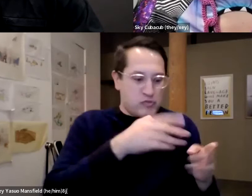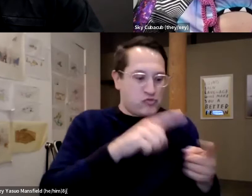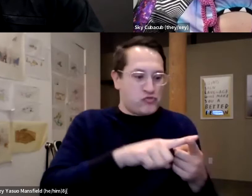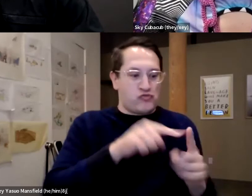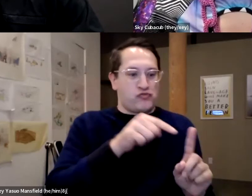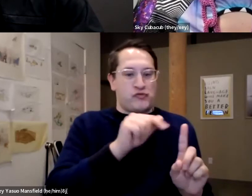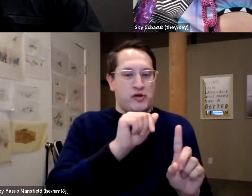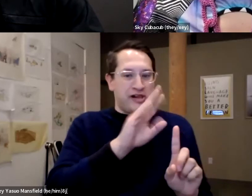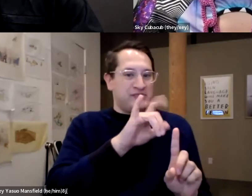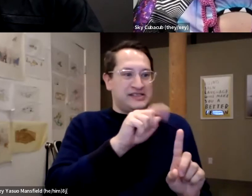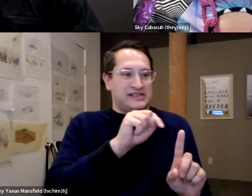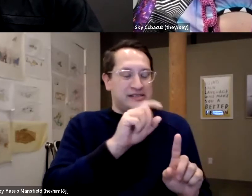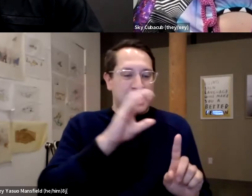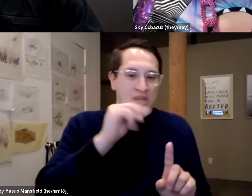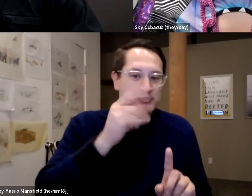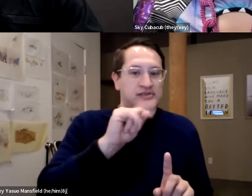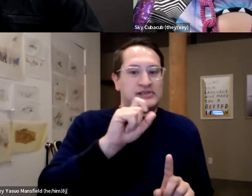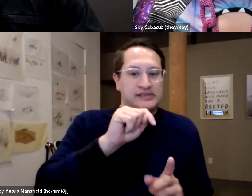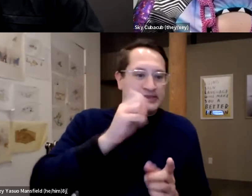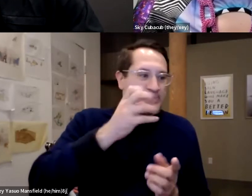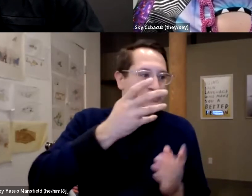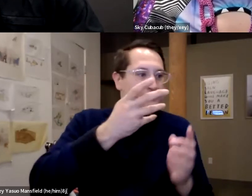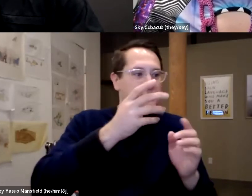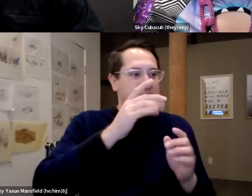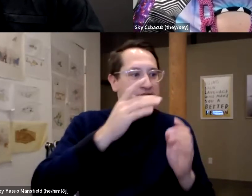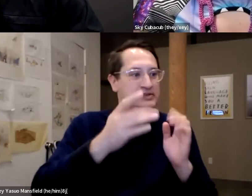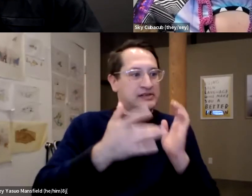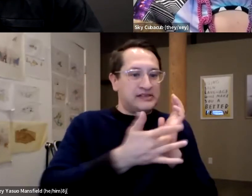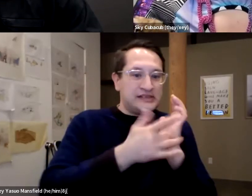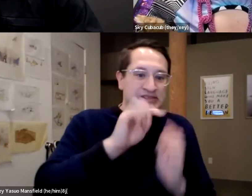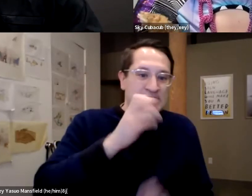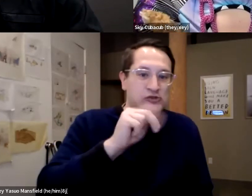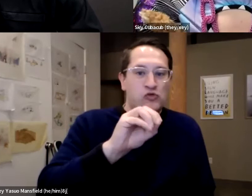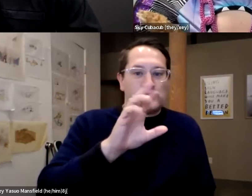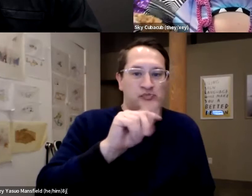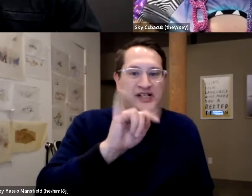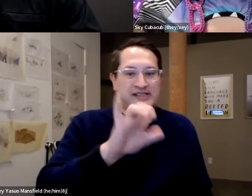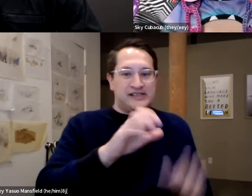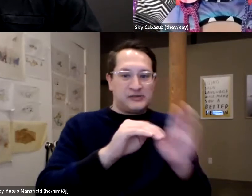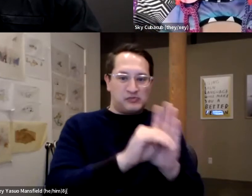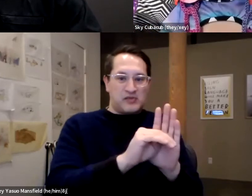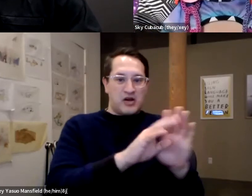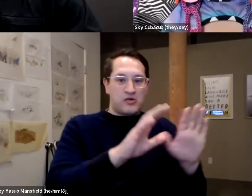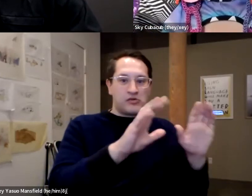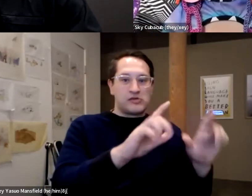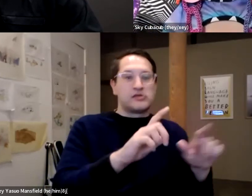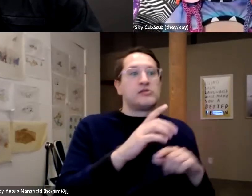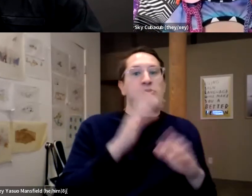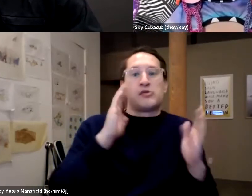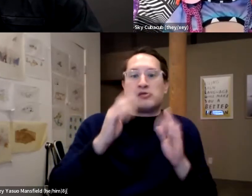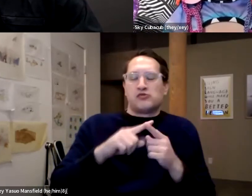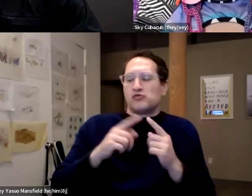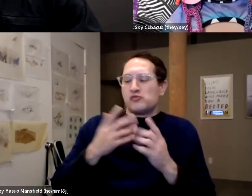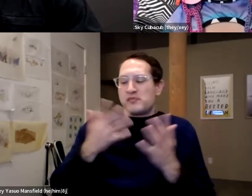gone, what is a loss by shifting focus to ableist, capitalist technocratic